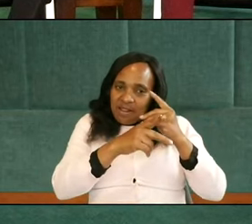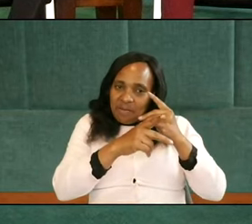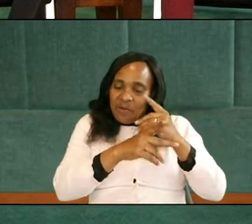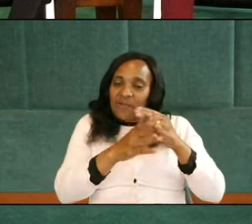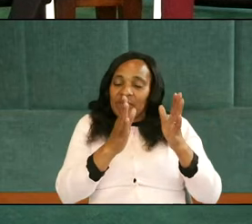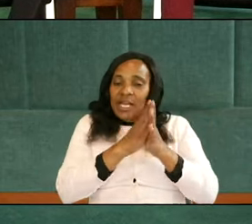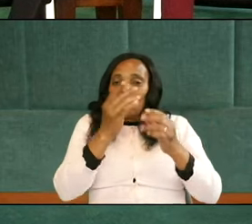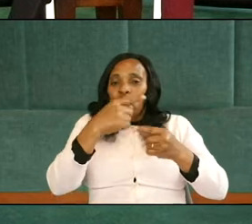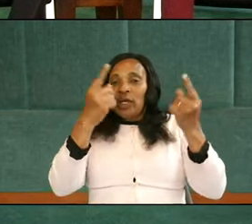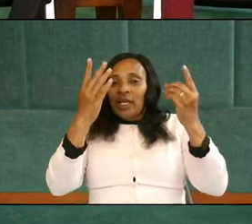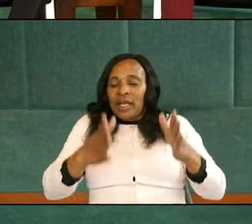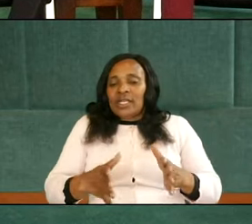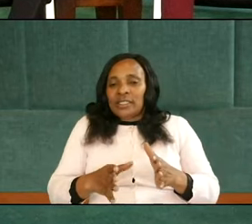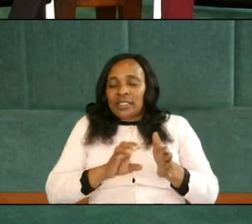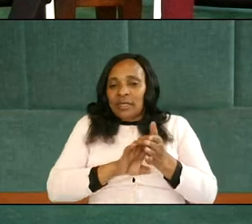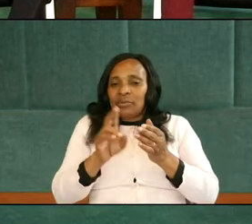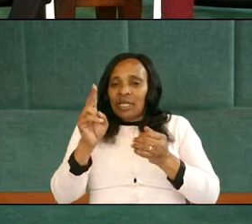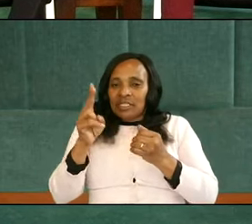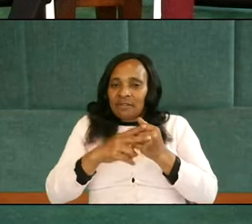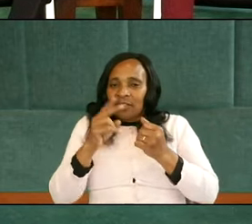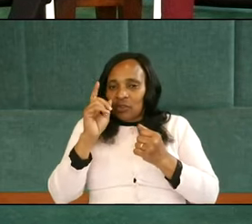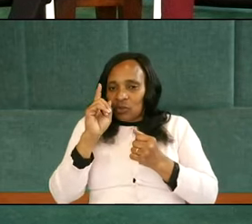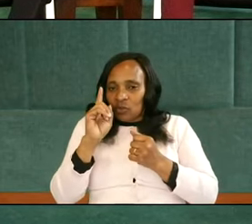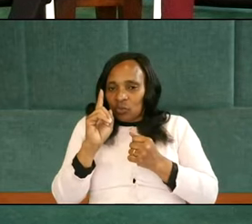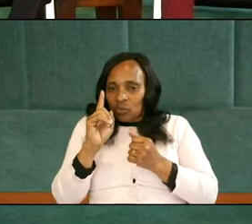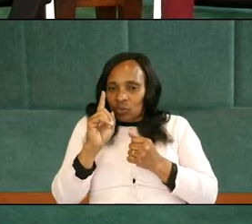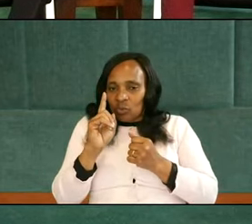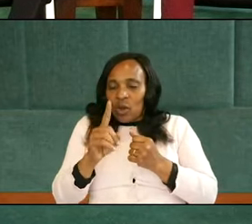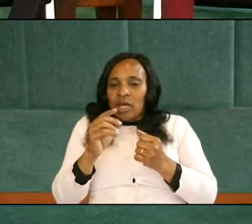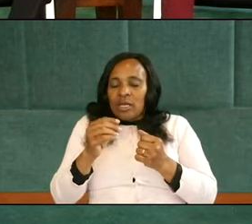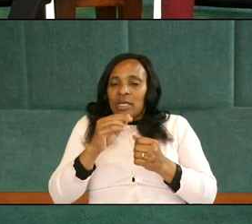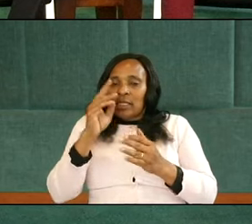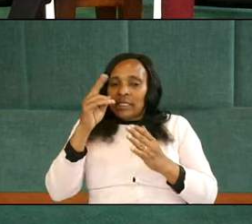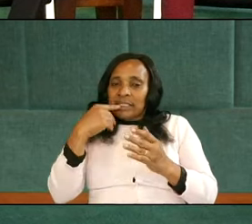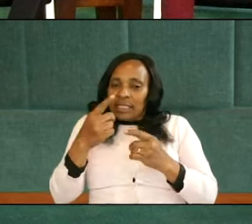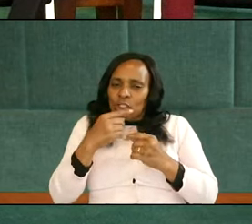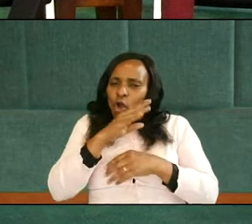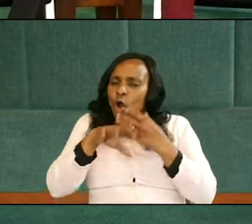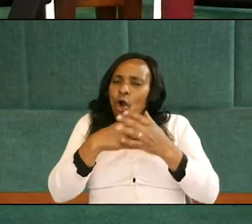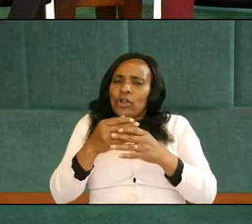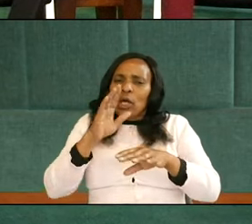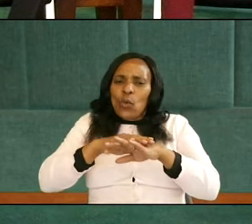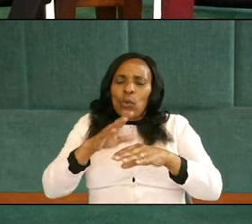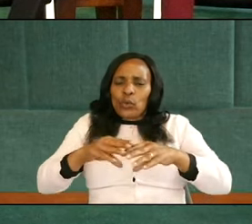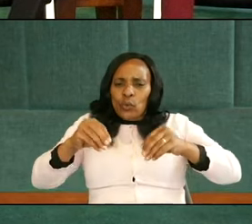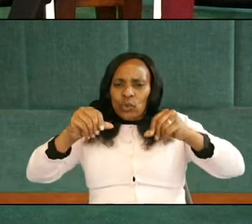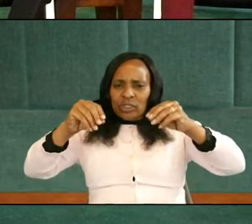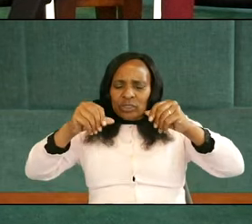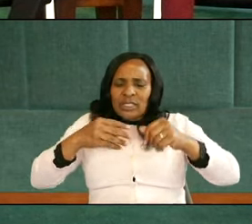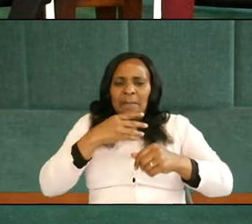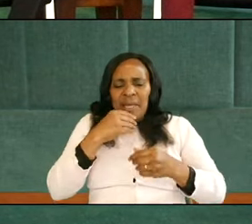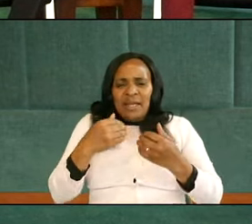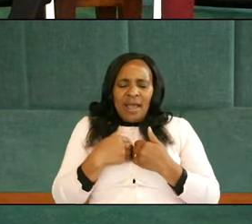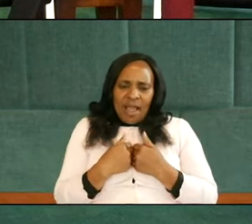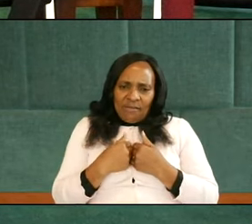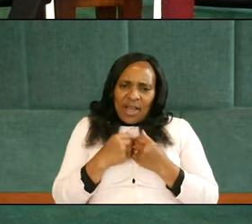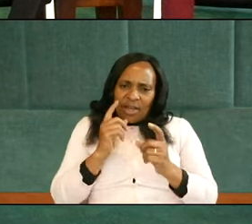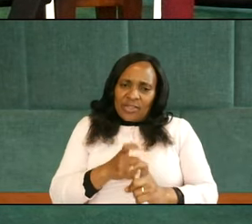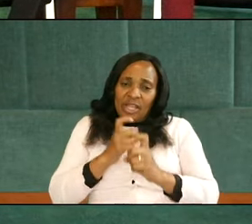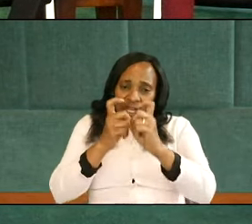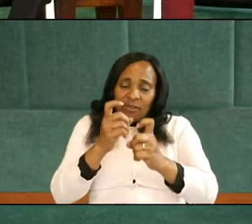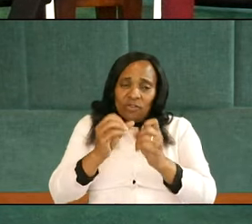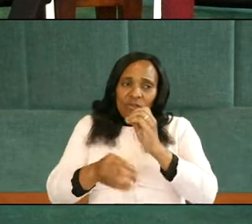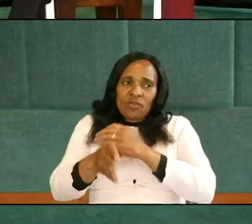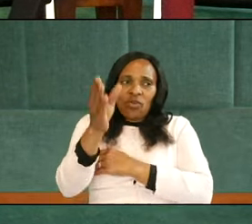chapter 71 that you are to read, says that all the good qualities that men possess are the gift of